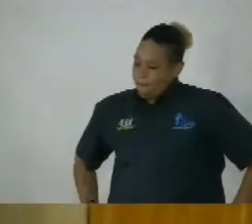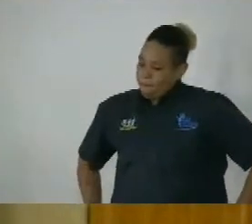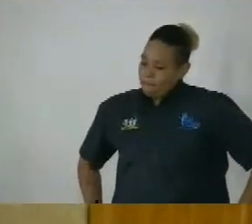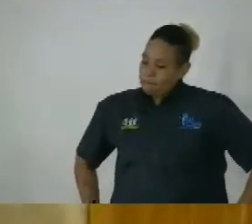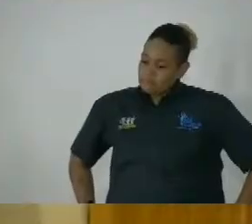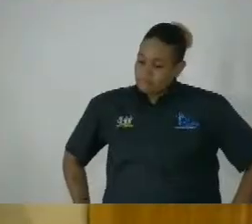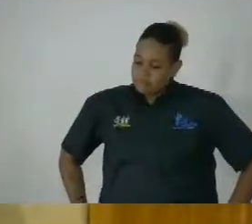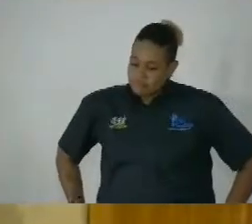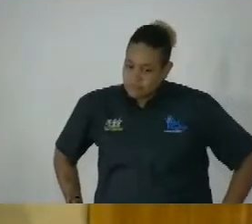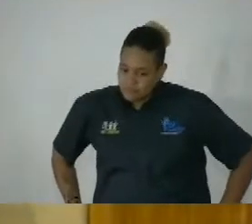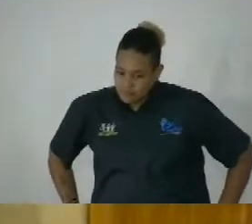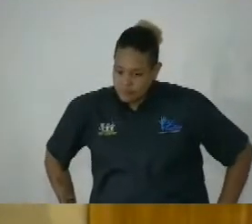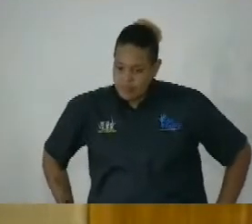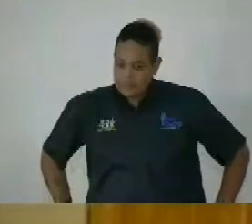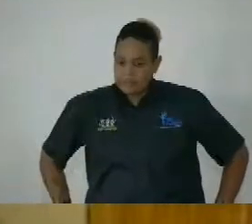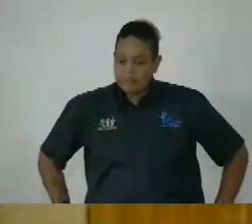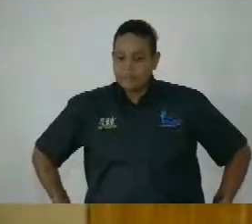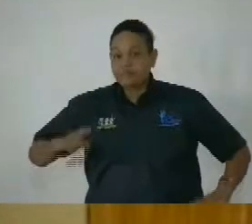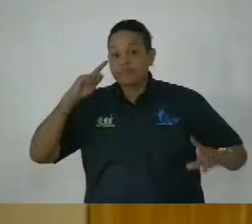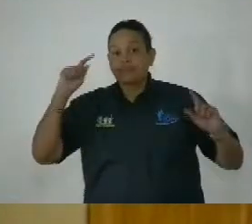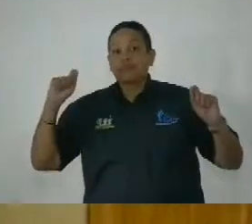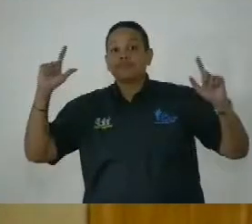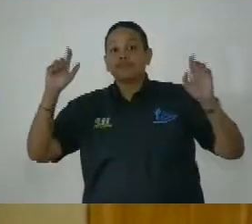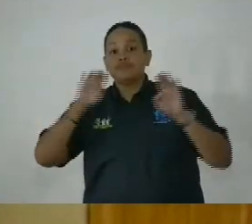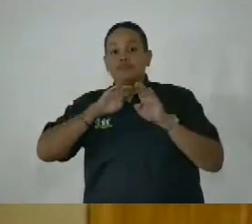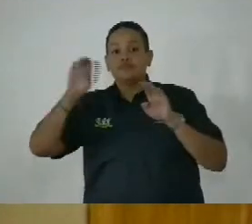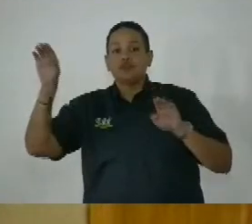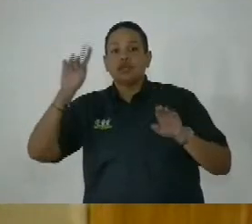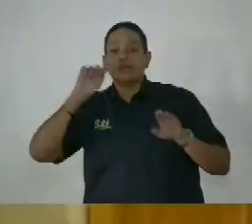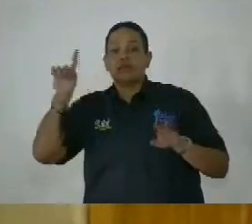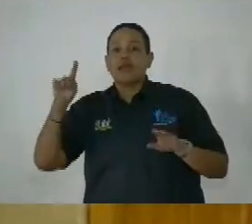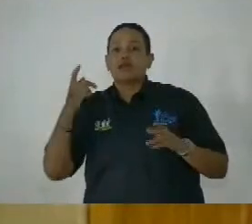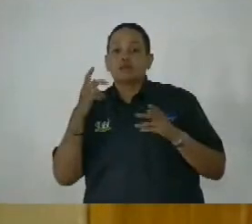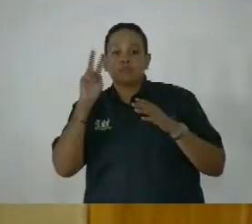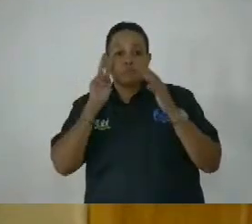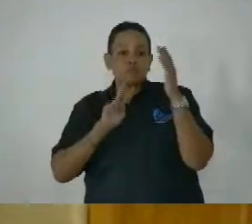trend as opposed to the projection. I say to the public,